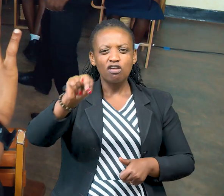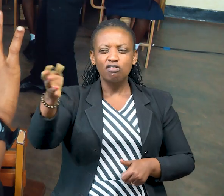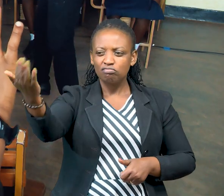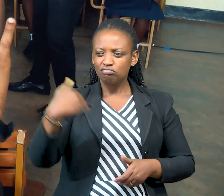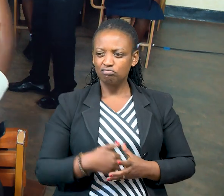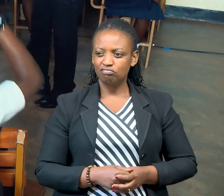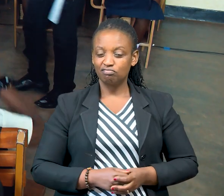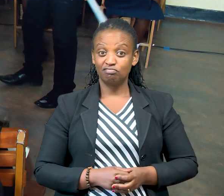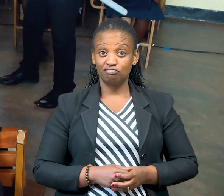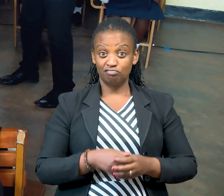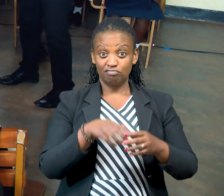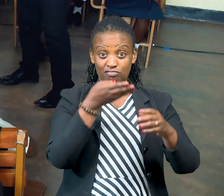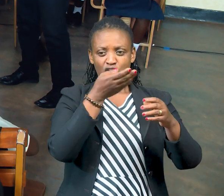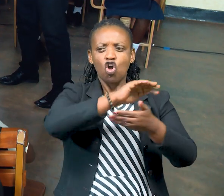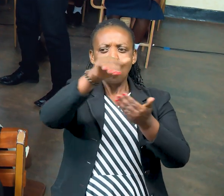John.